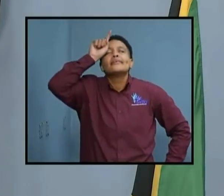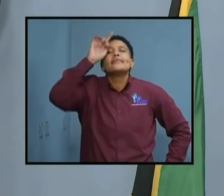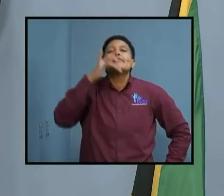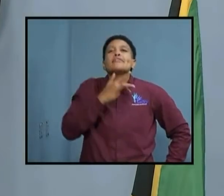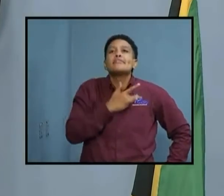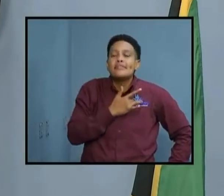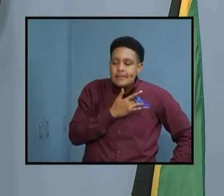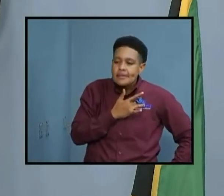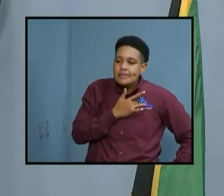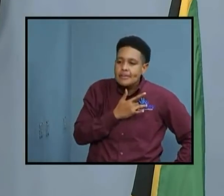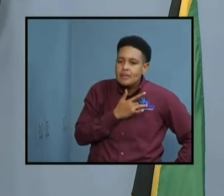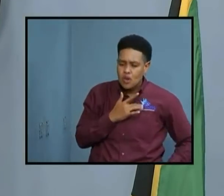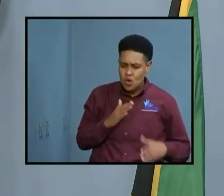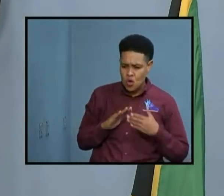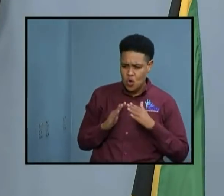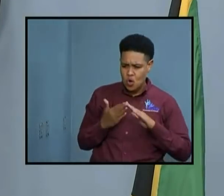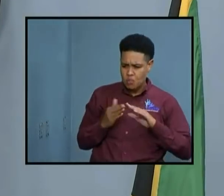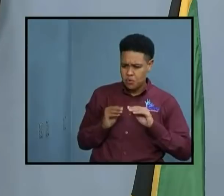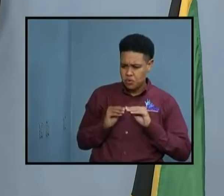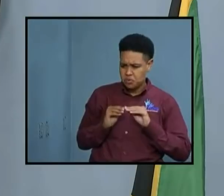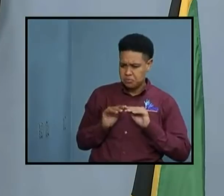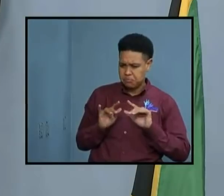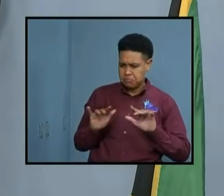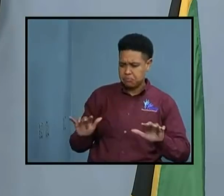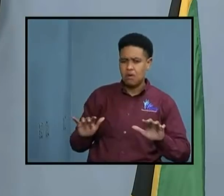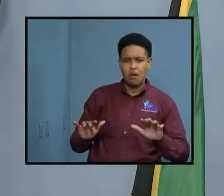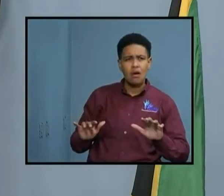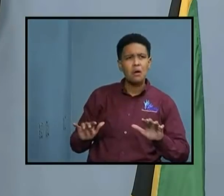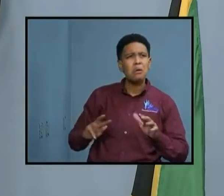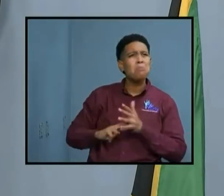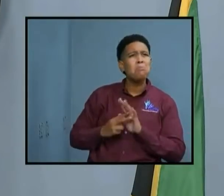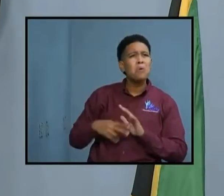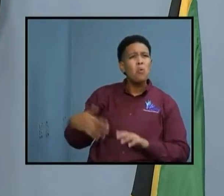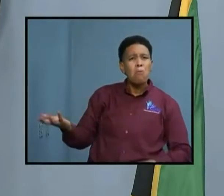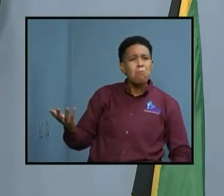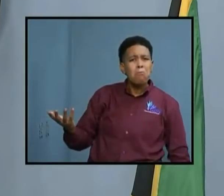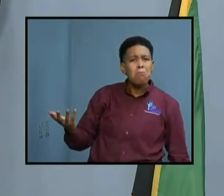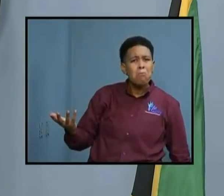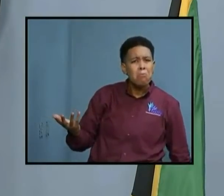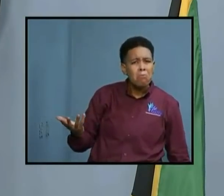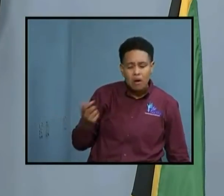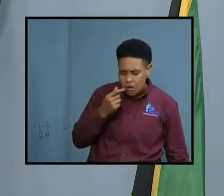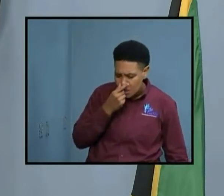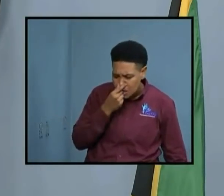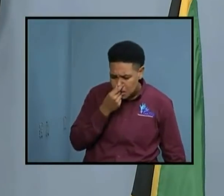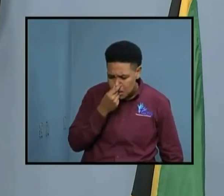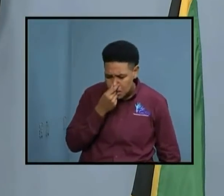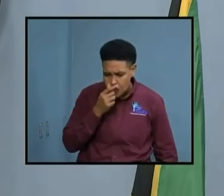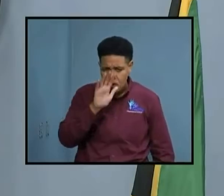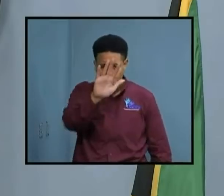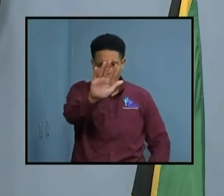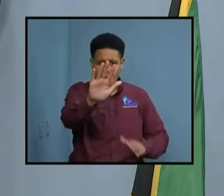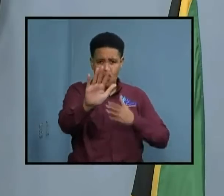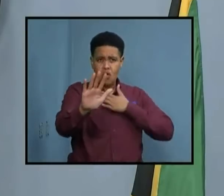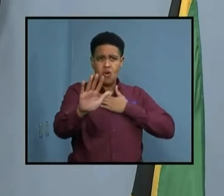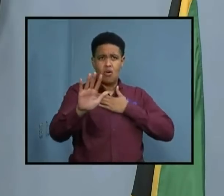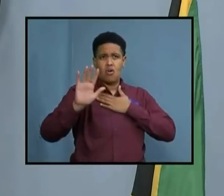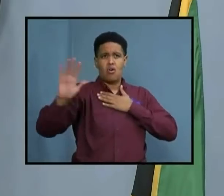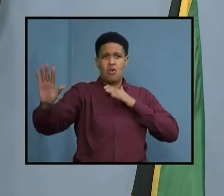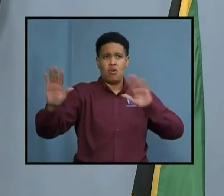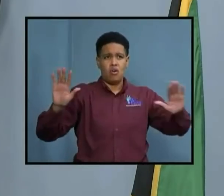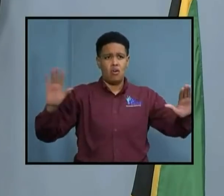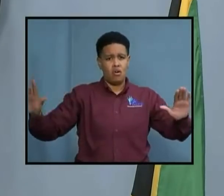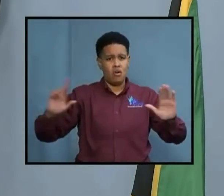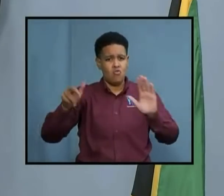what community transmission means, what all our respective role would represent, and hopefully we'll